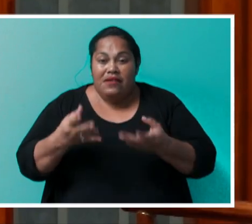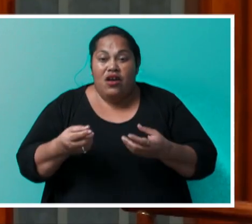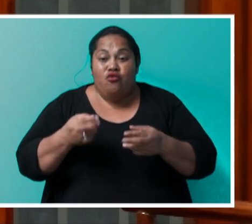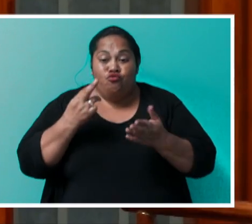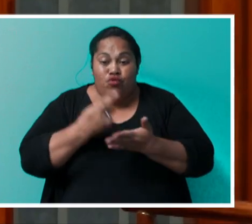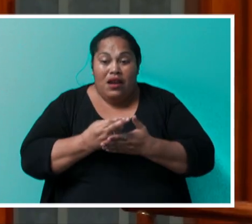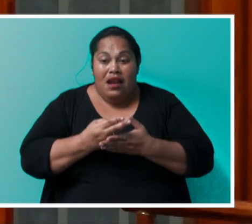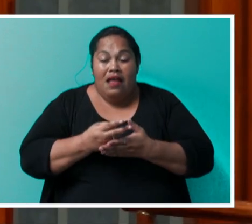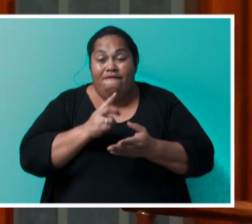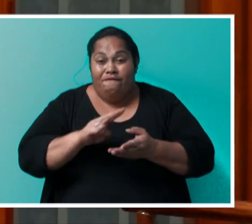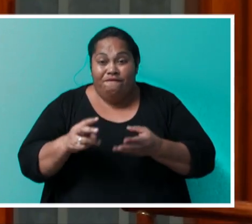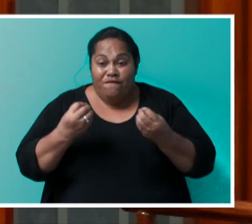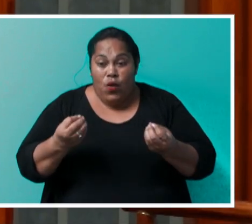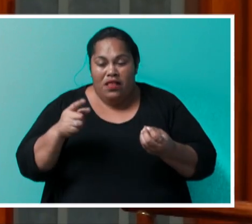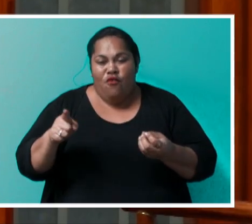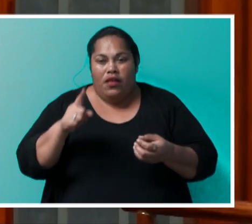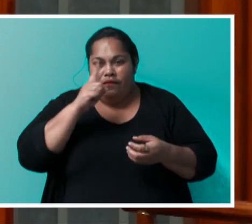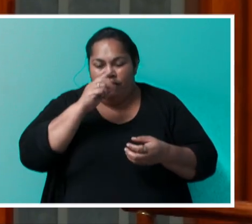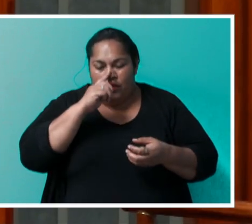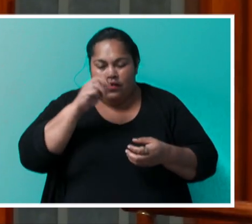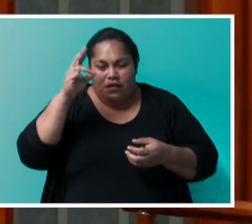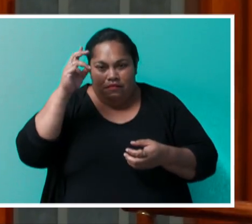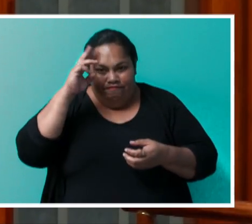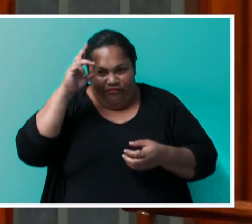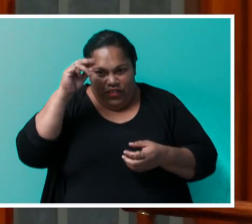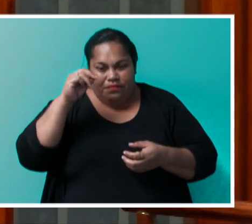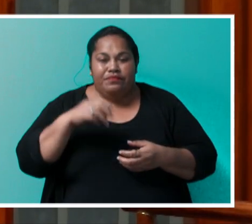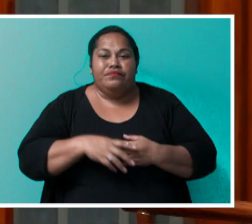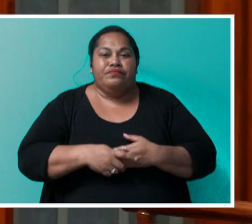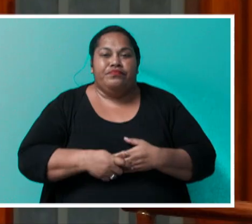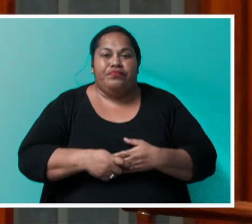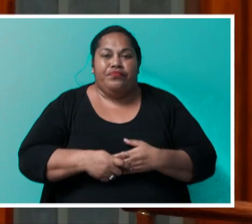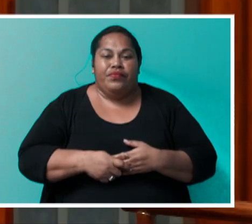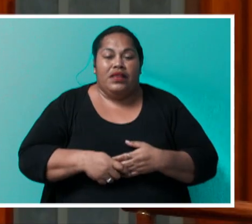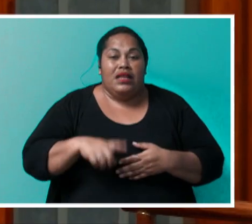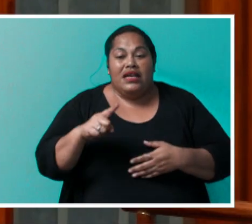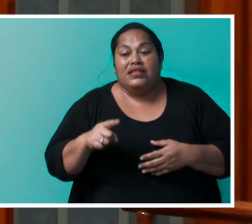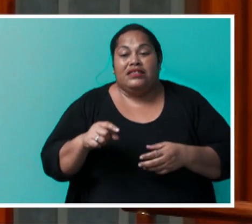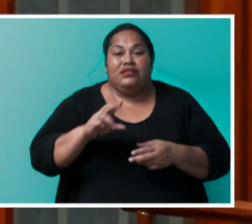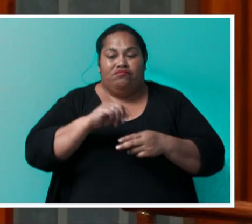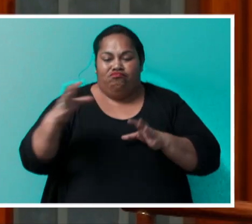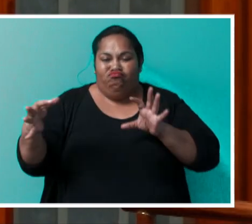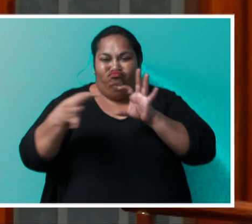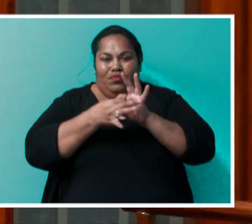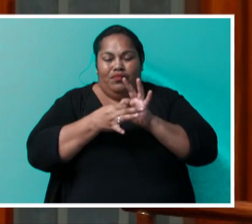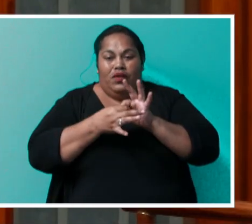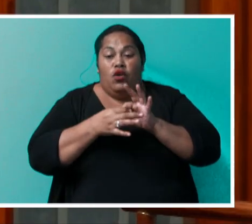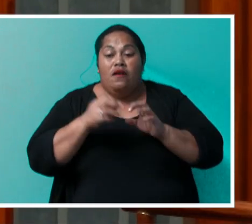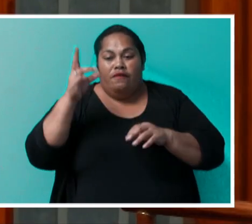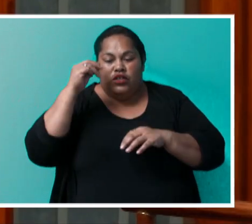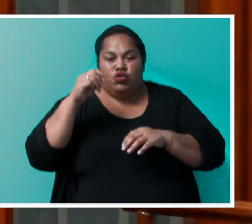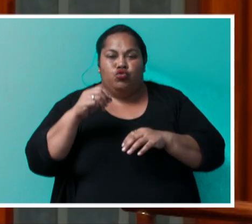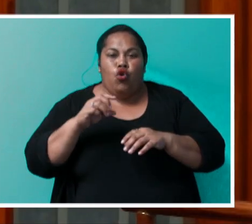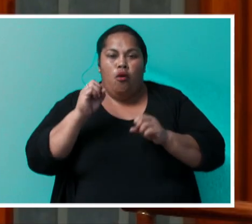people. This is more than an app, Mr. Speaker, sir. It's a bridge connecting Fijians to opportunities,